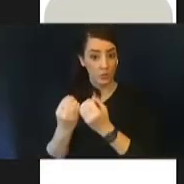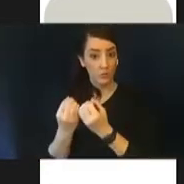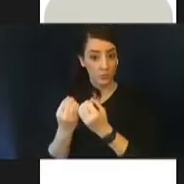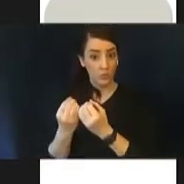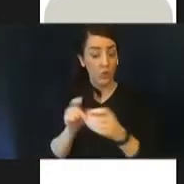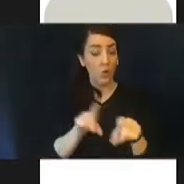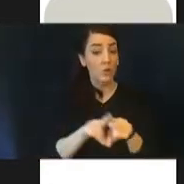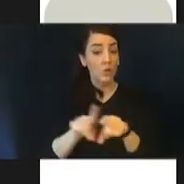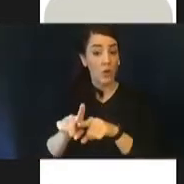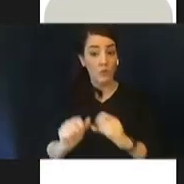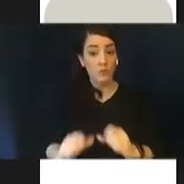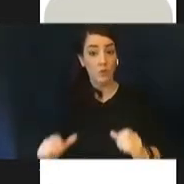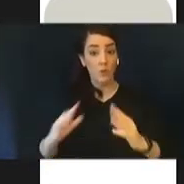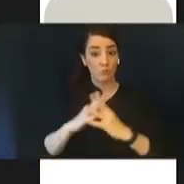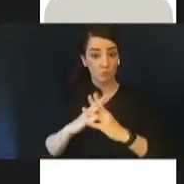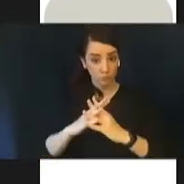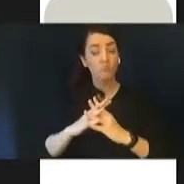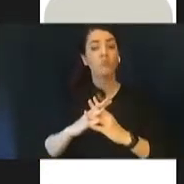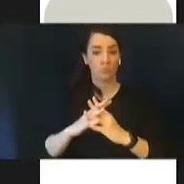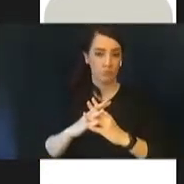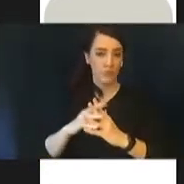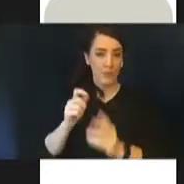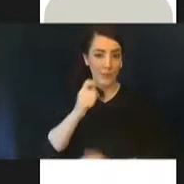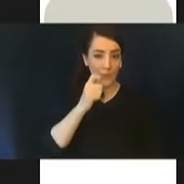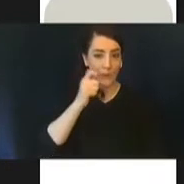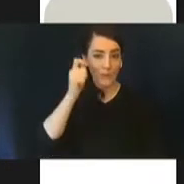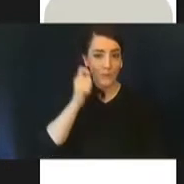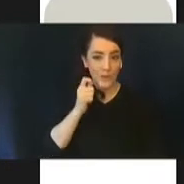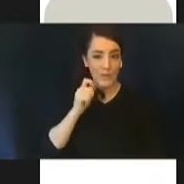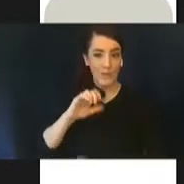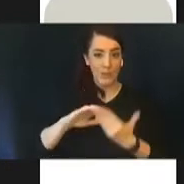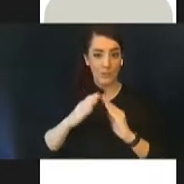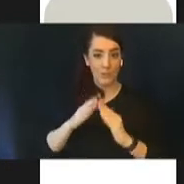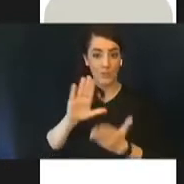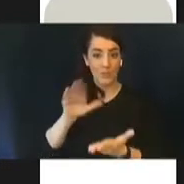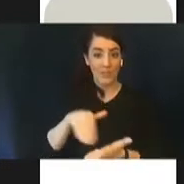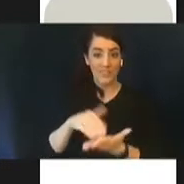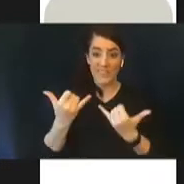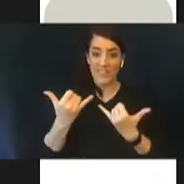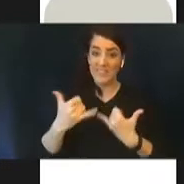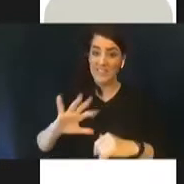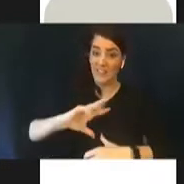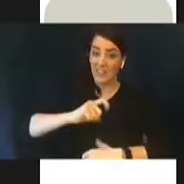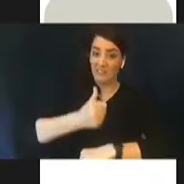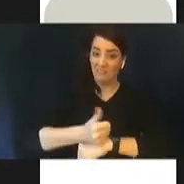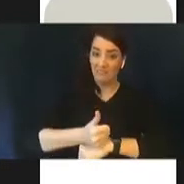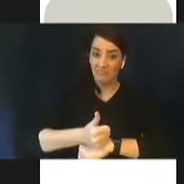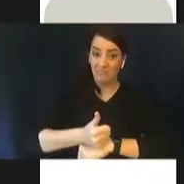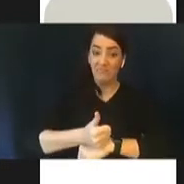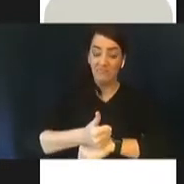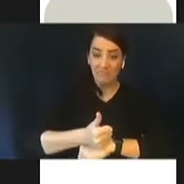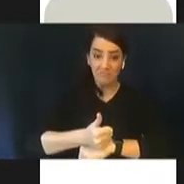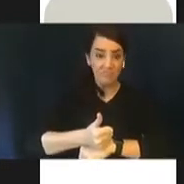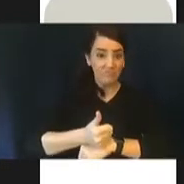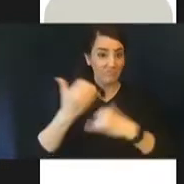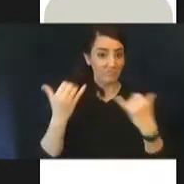Ukrainian American Community Center, which remains a key institution of local Ukrainian community life today.